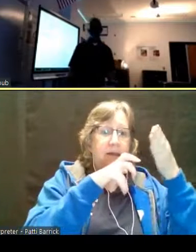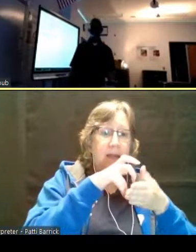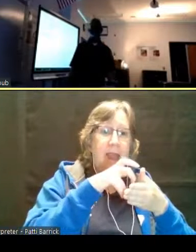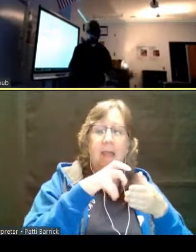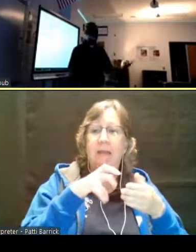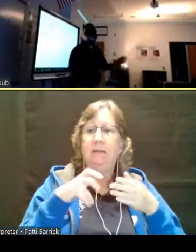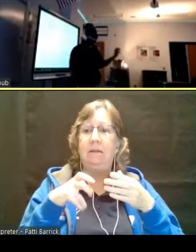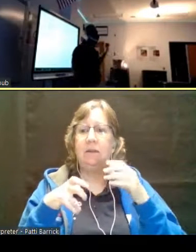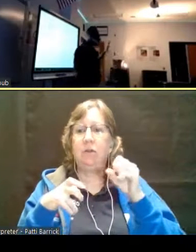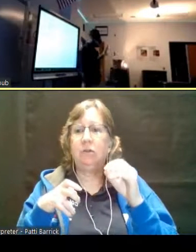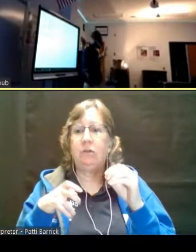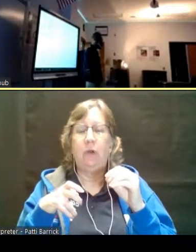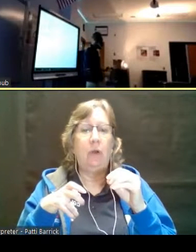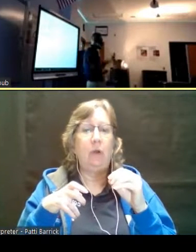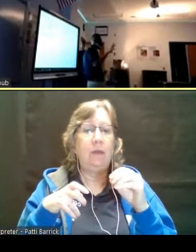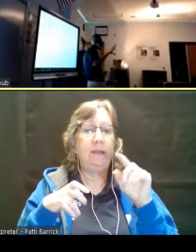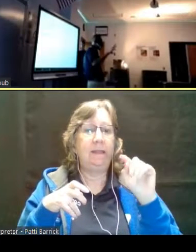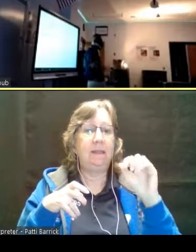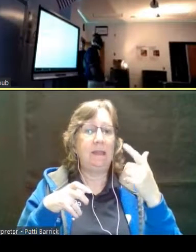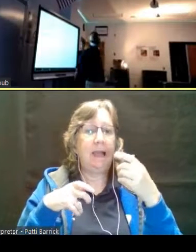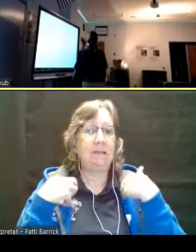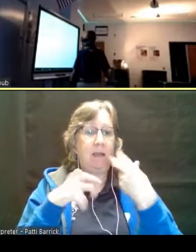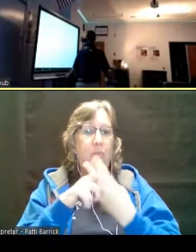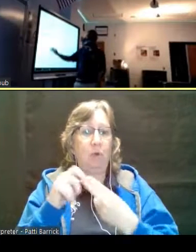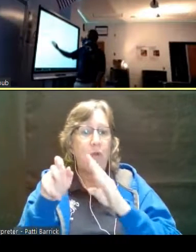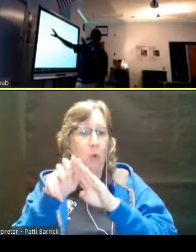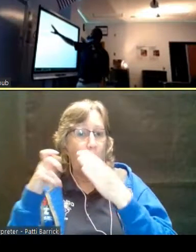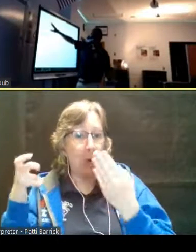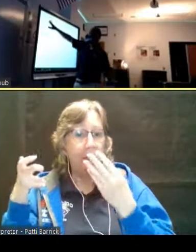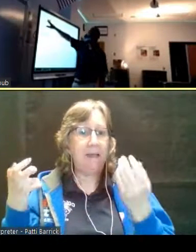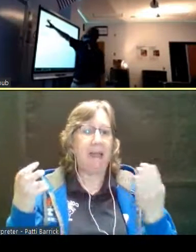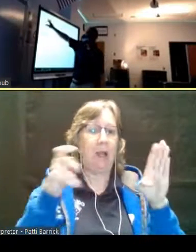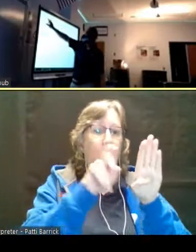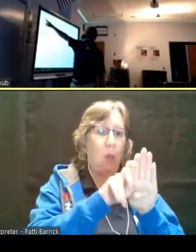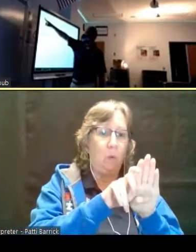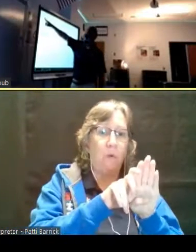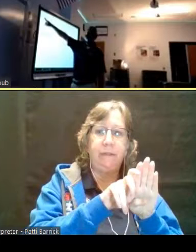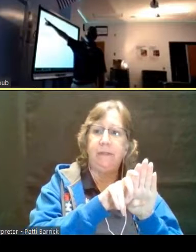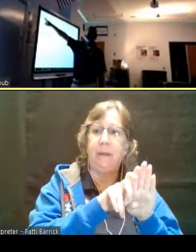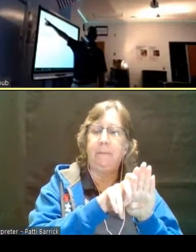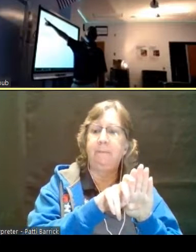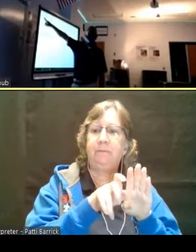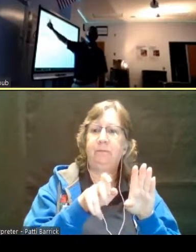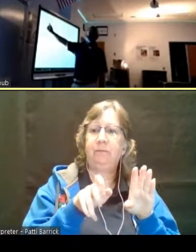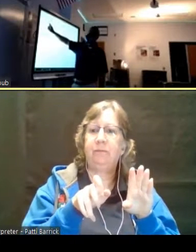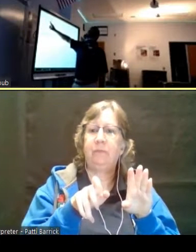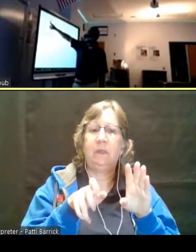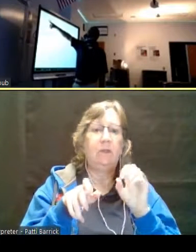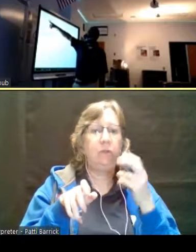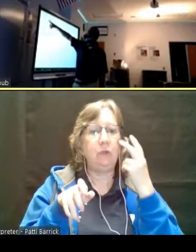So tags will usually have opening tags and close tags. And I have two examples of an opening anchor